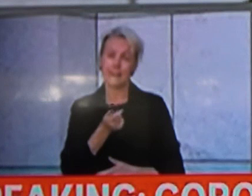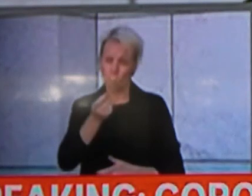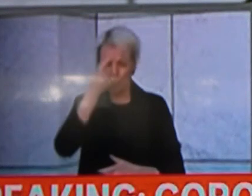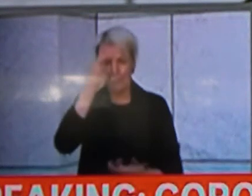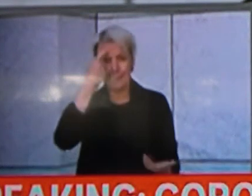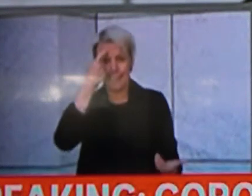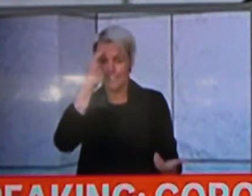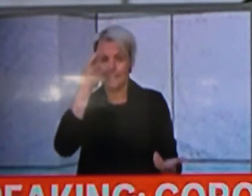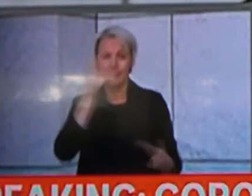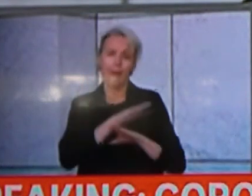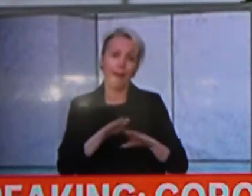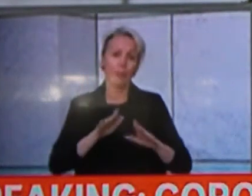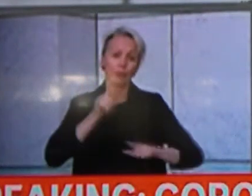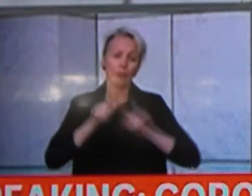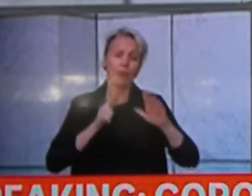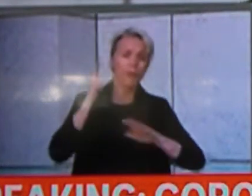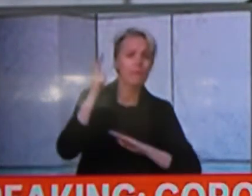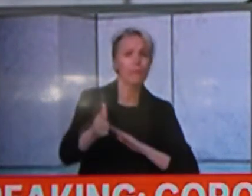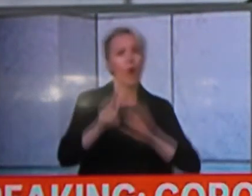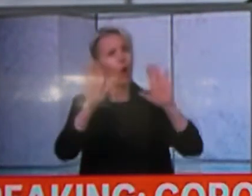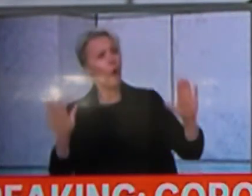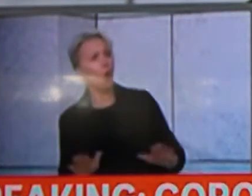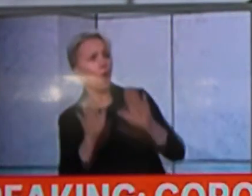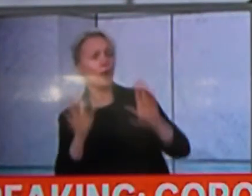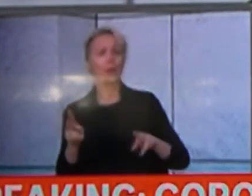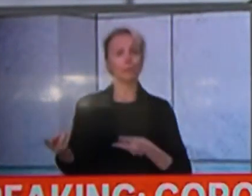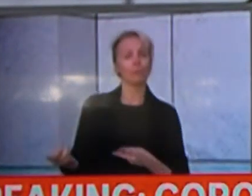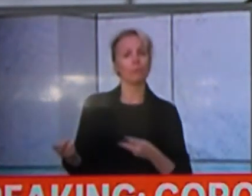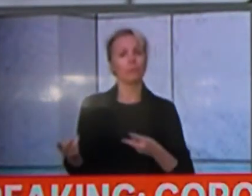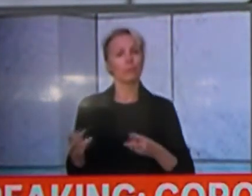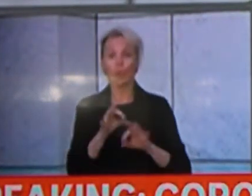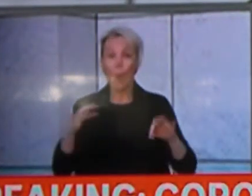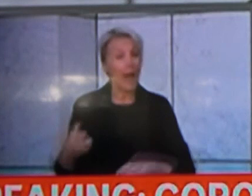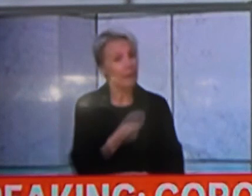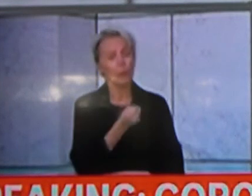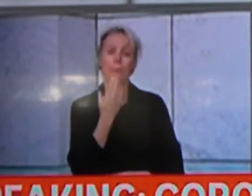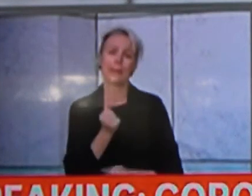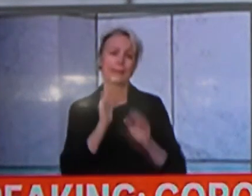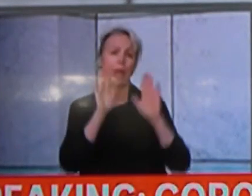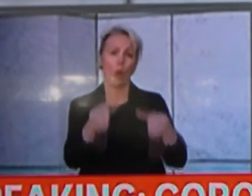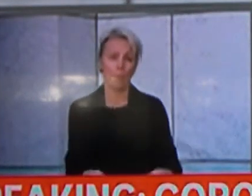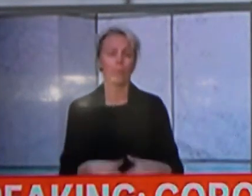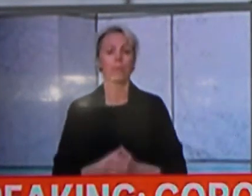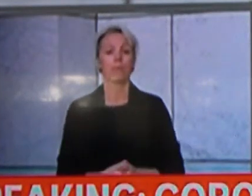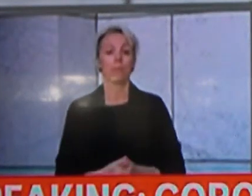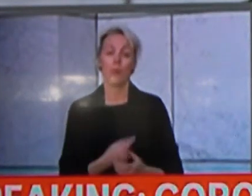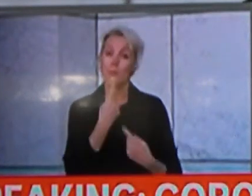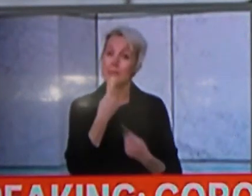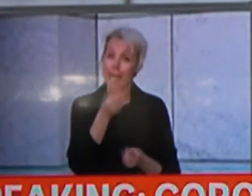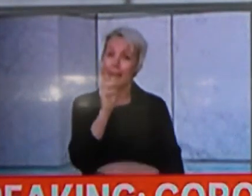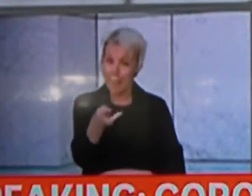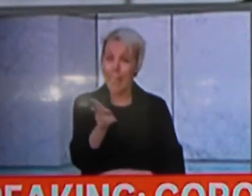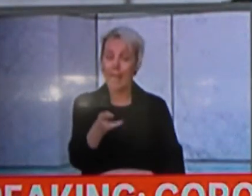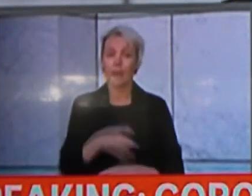sense about things that they know are not essential. And this is, again, the point I'm making to people. We will